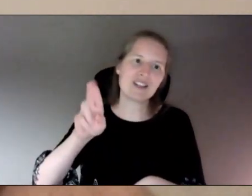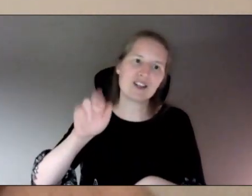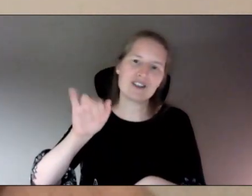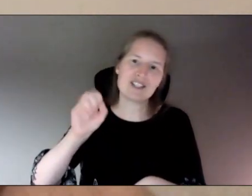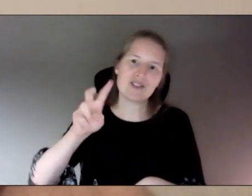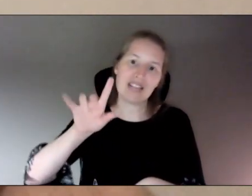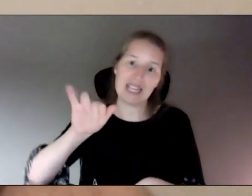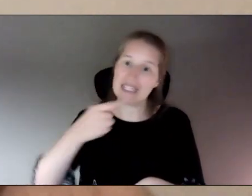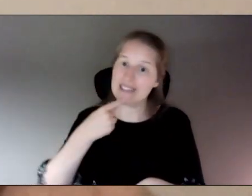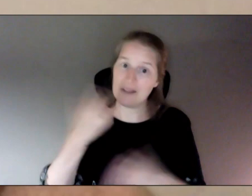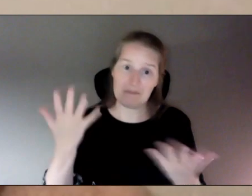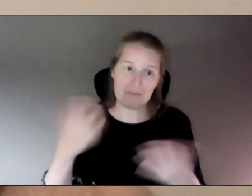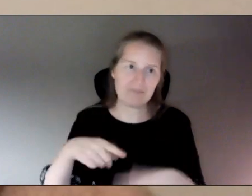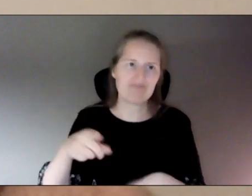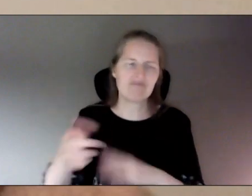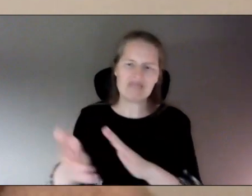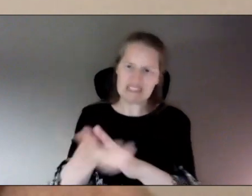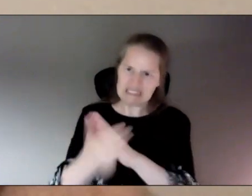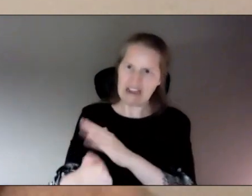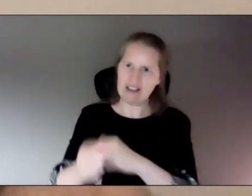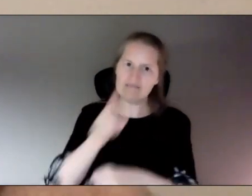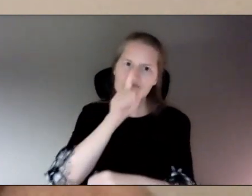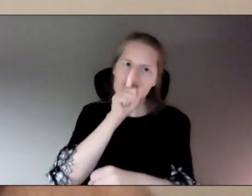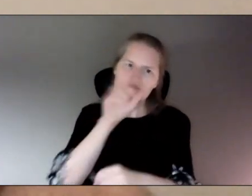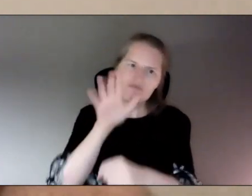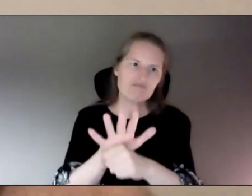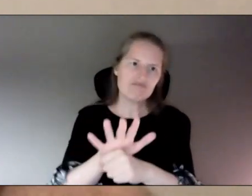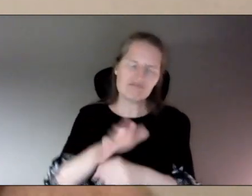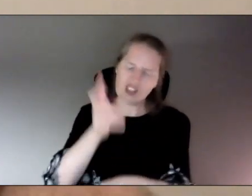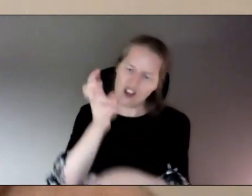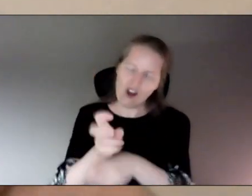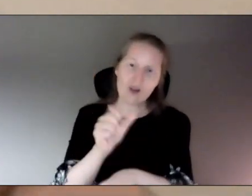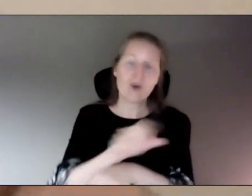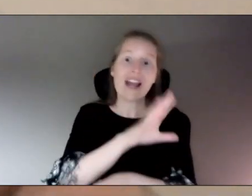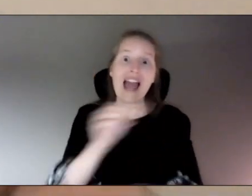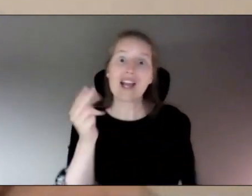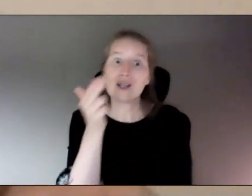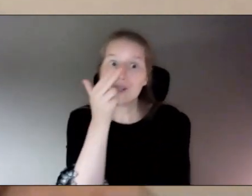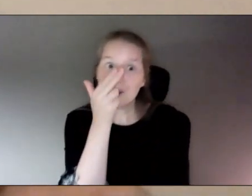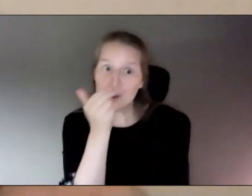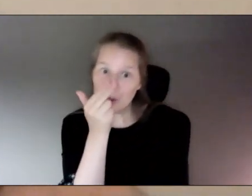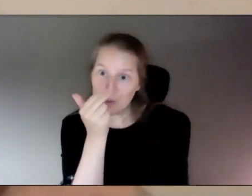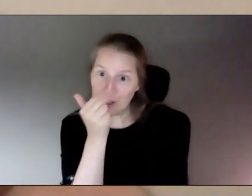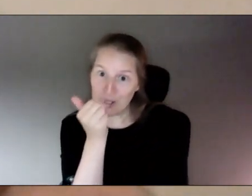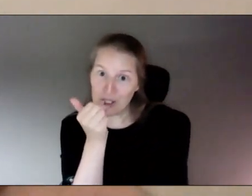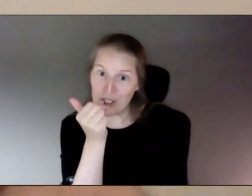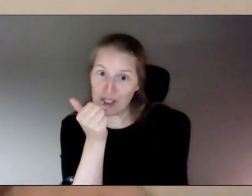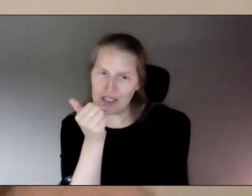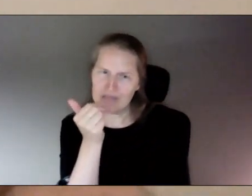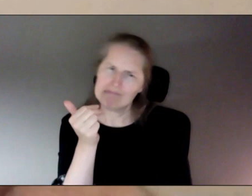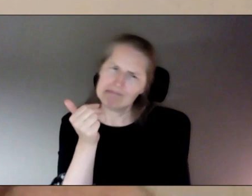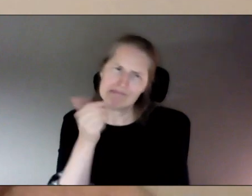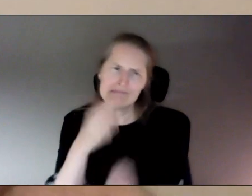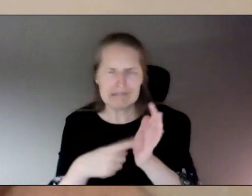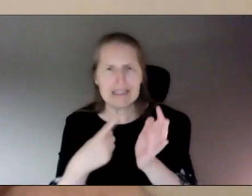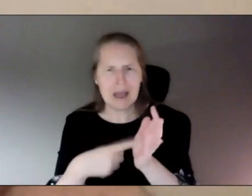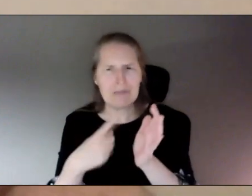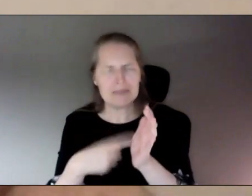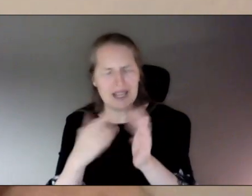dedication, commitment, hard work, and humor. Though sometimes there's a little too much of